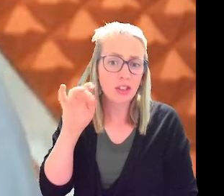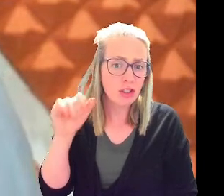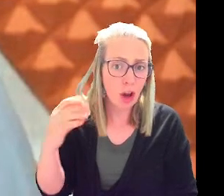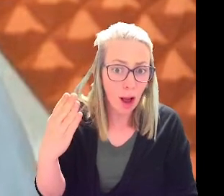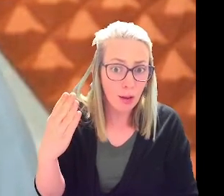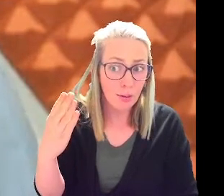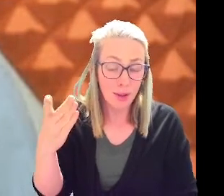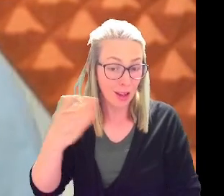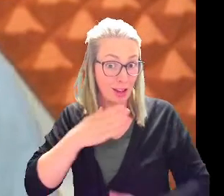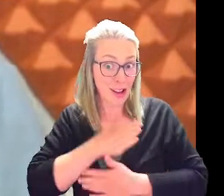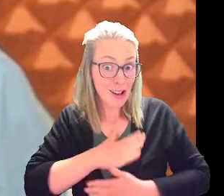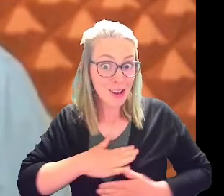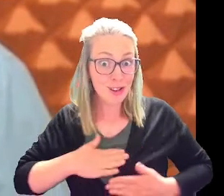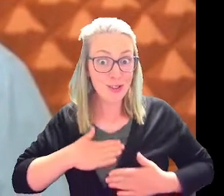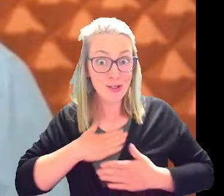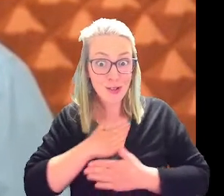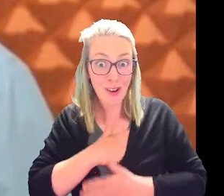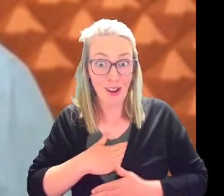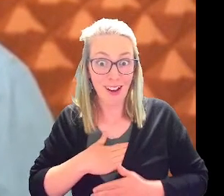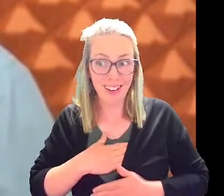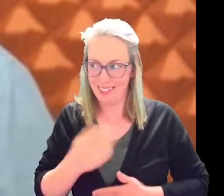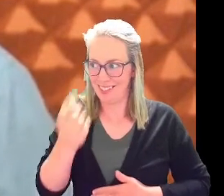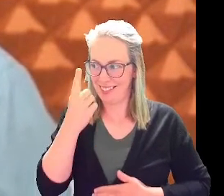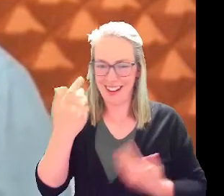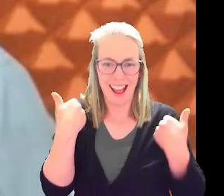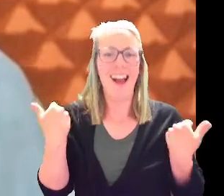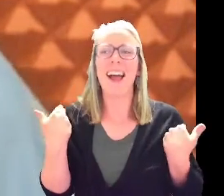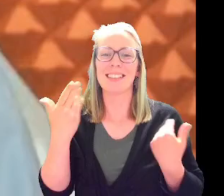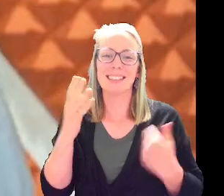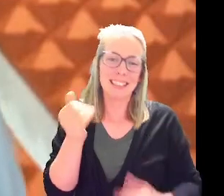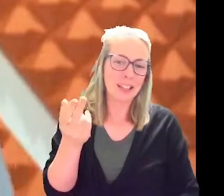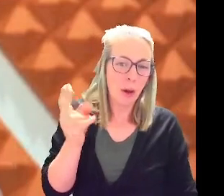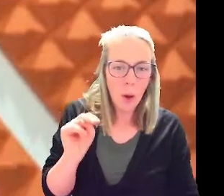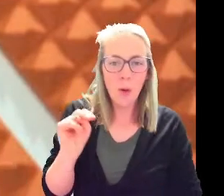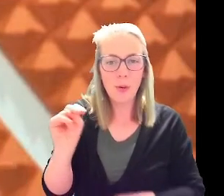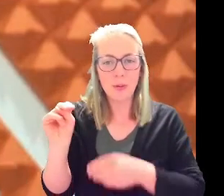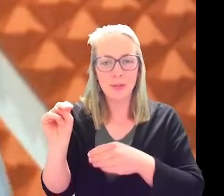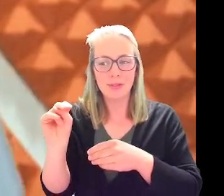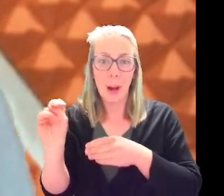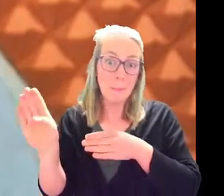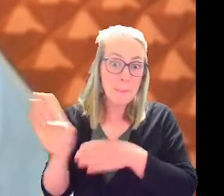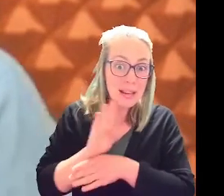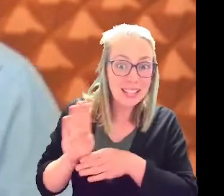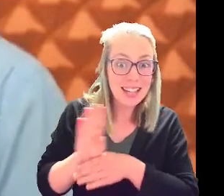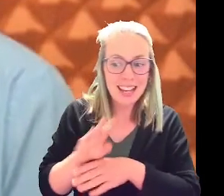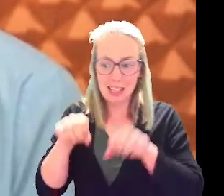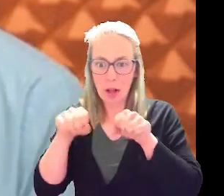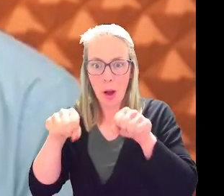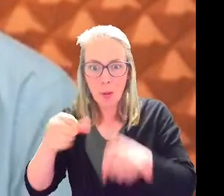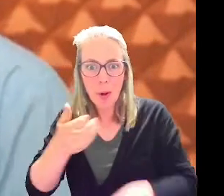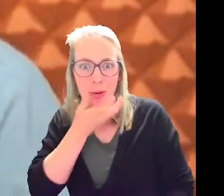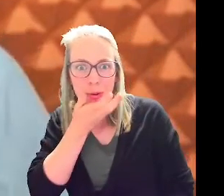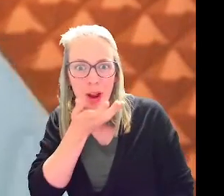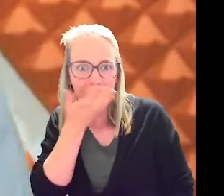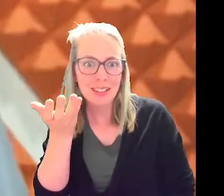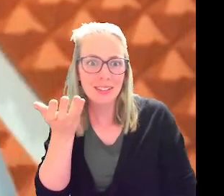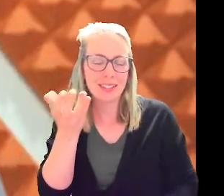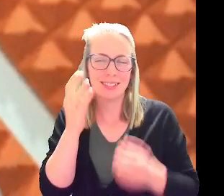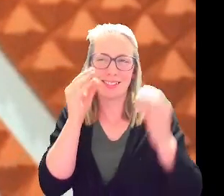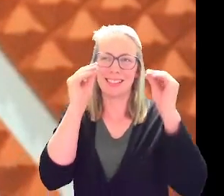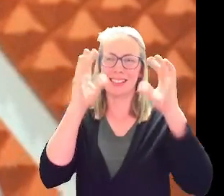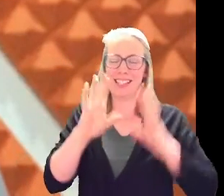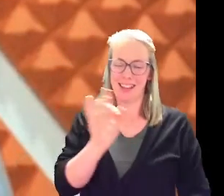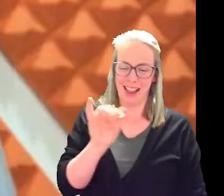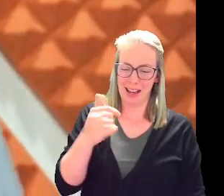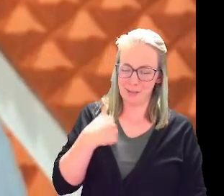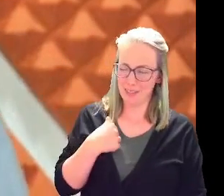so much that he now has his own landscaping business. It's incredible. A lot of the teachers he had, like me, we laugh in the